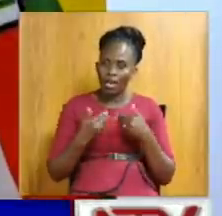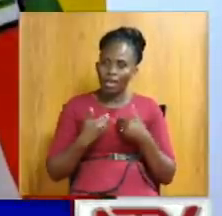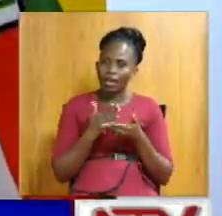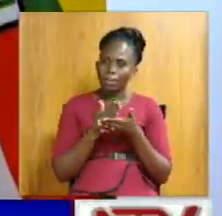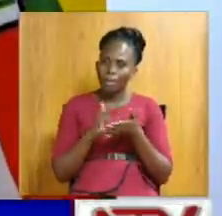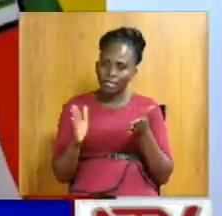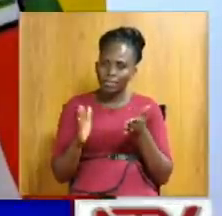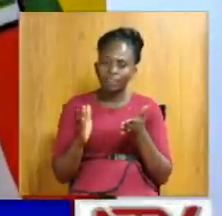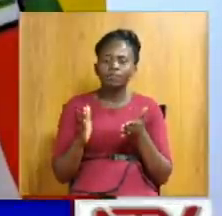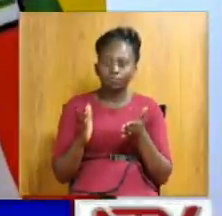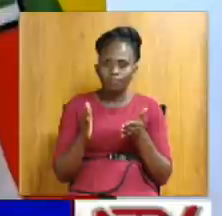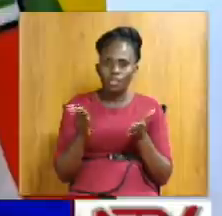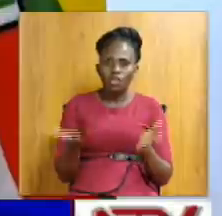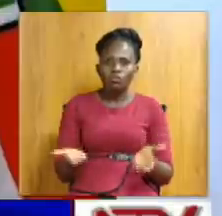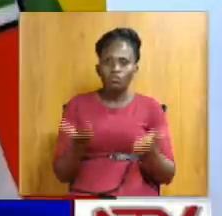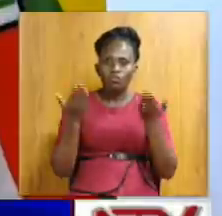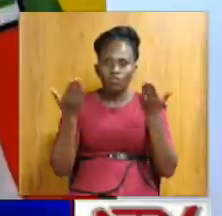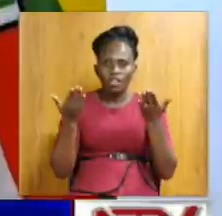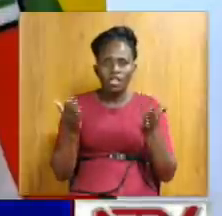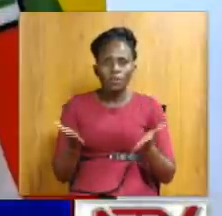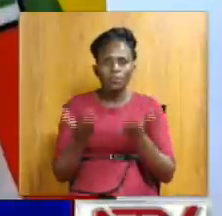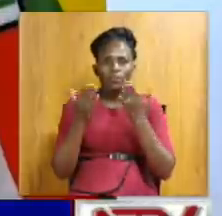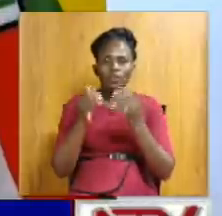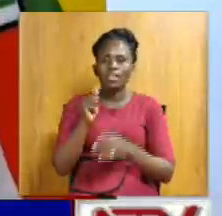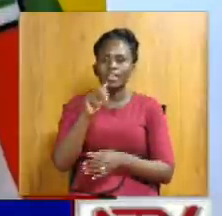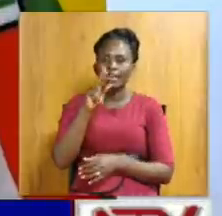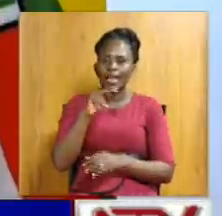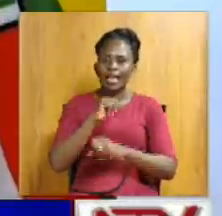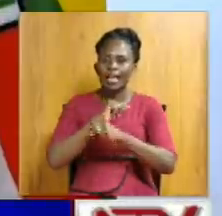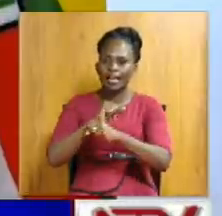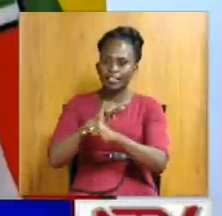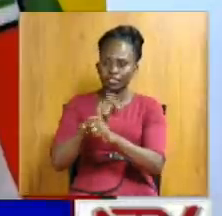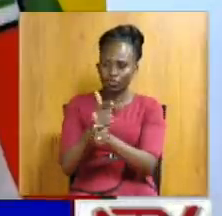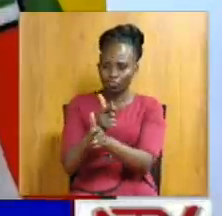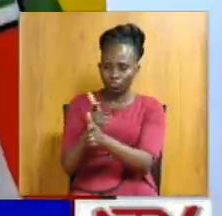upgraded our anti-crime infrastructure.